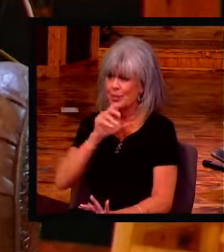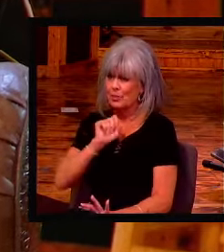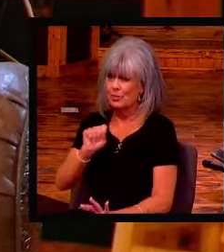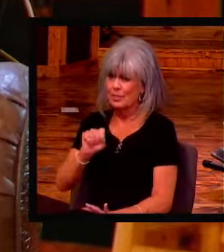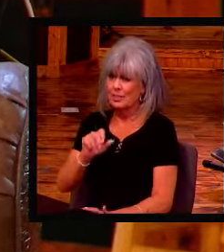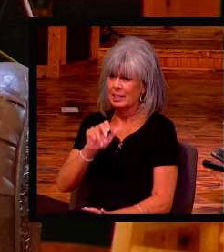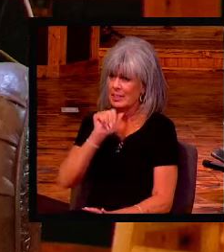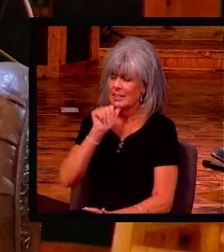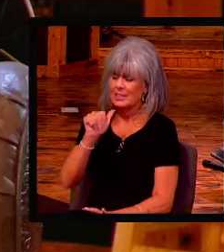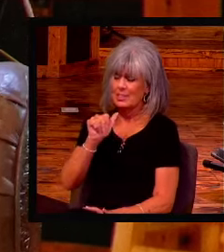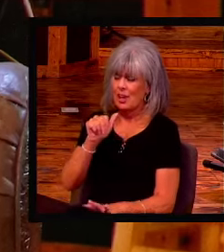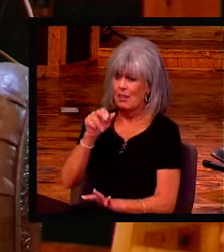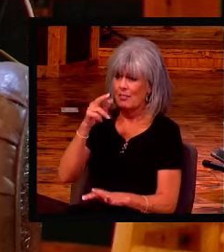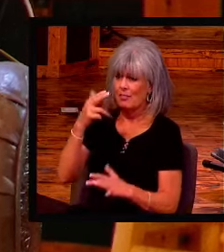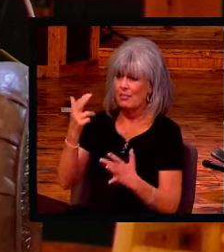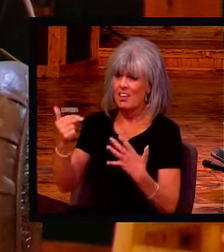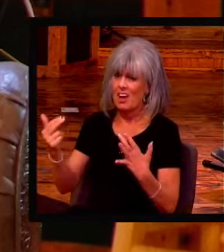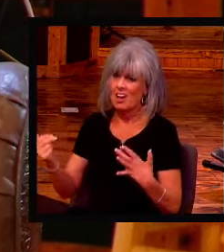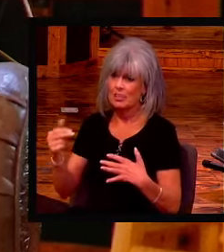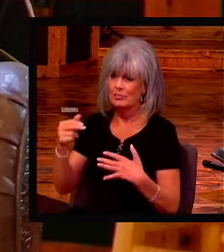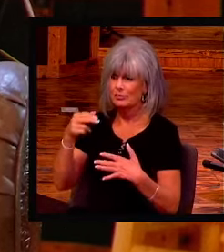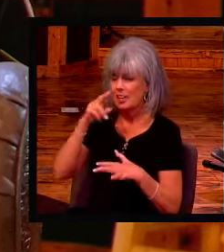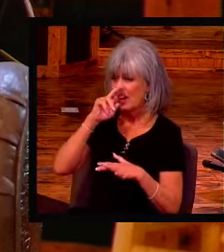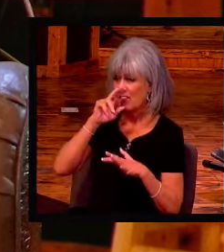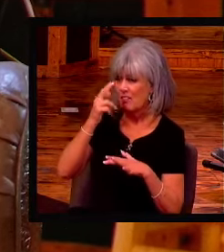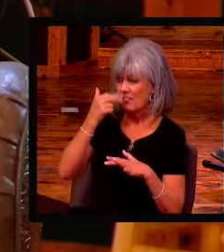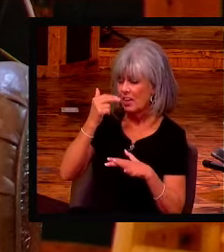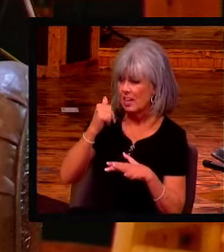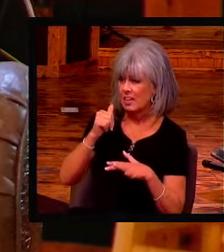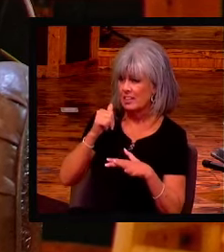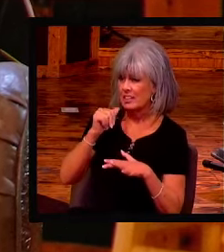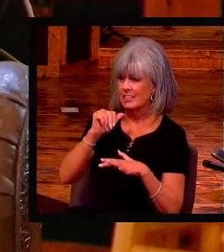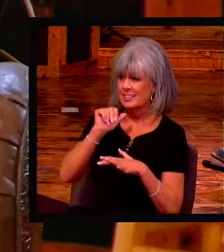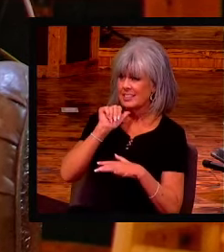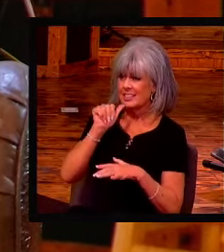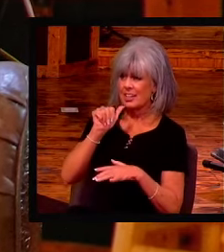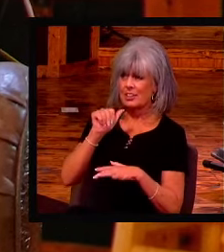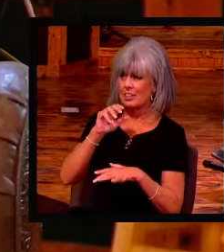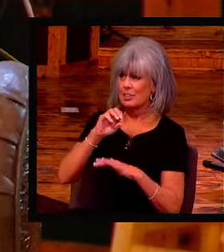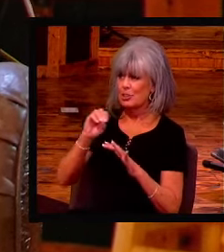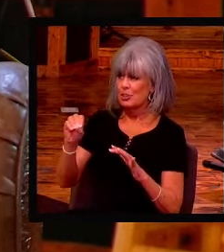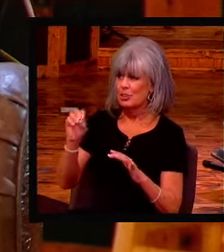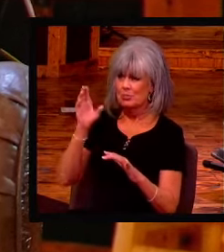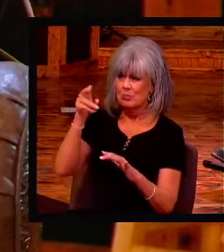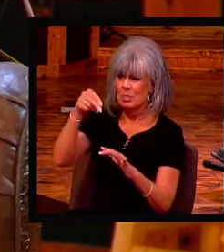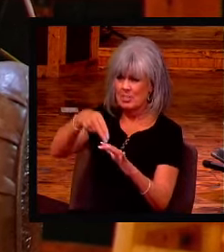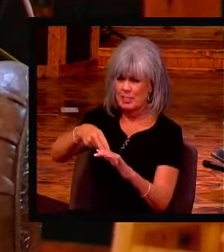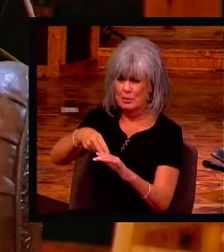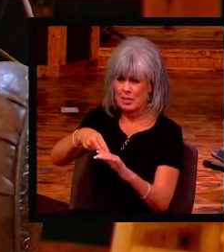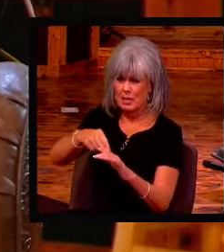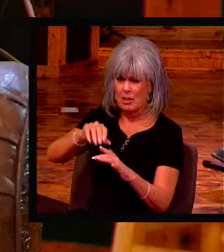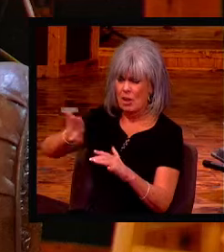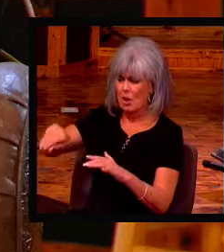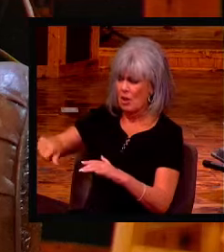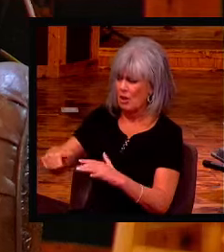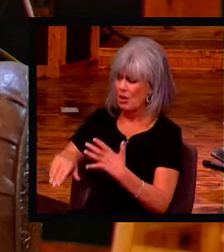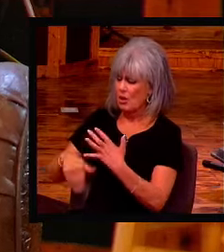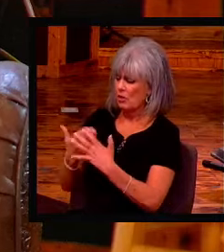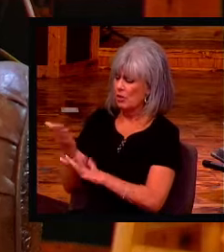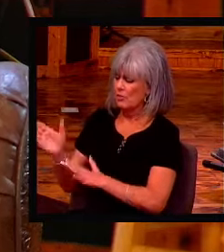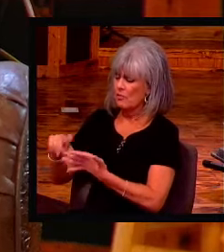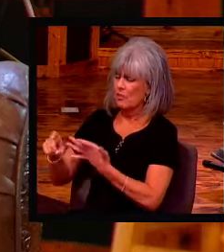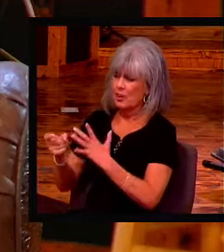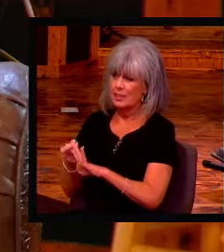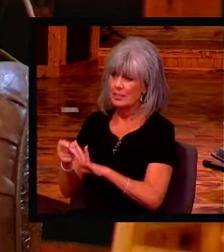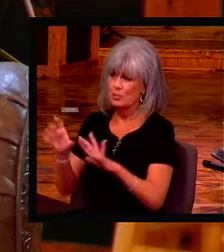not fun and games. It's not a thing you need to participate in. And even though all your friends and all that stuff